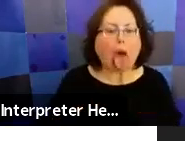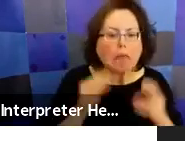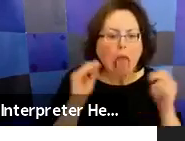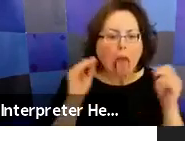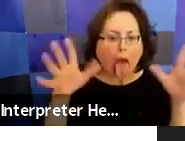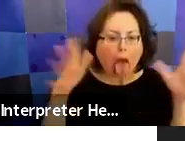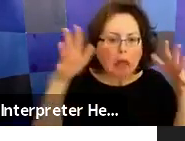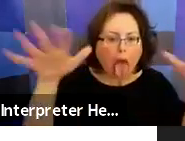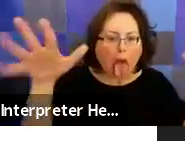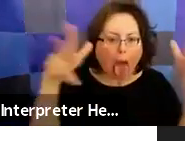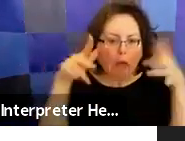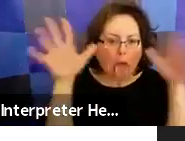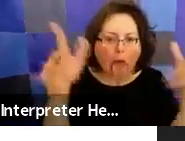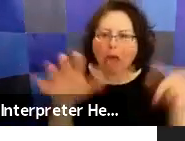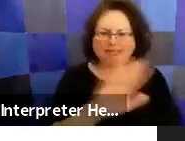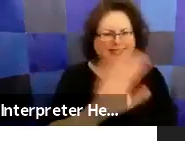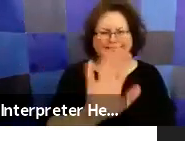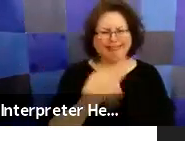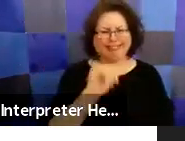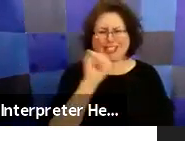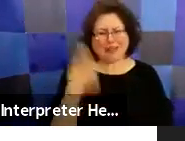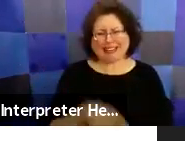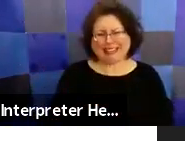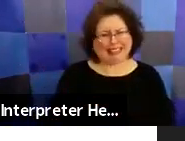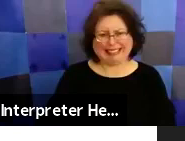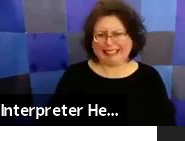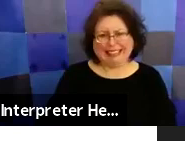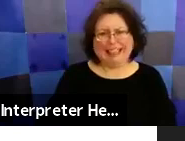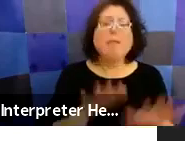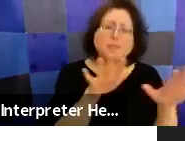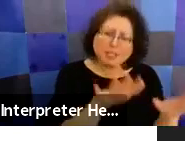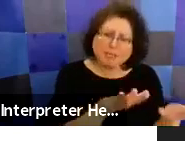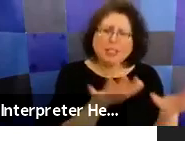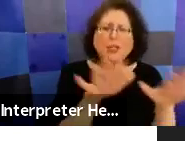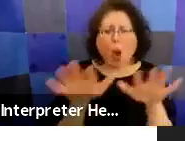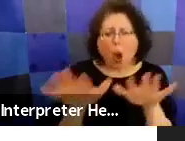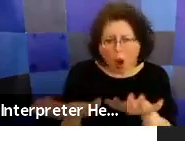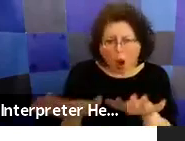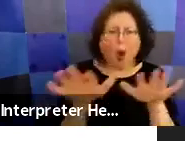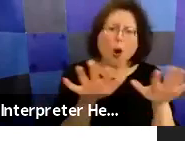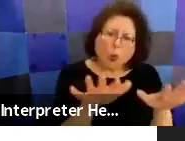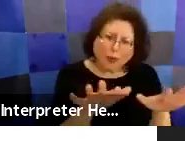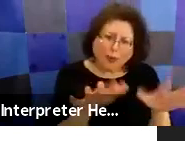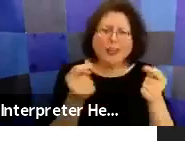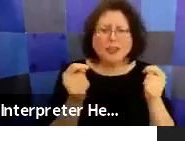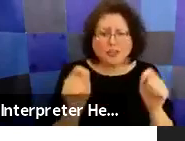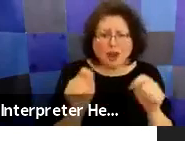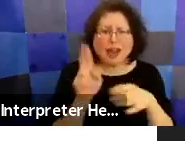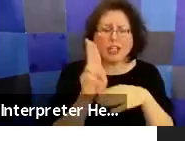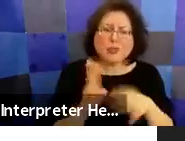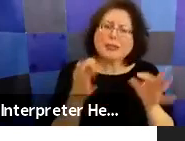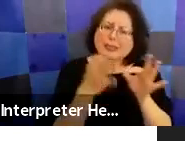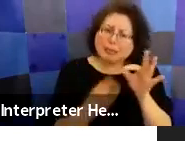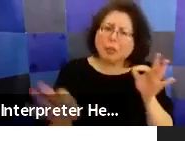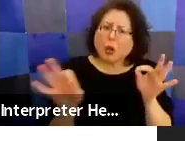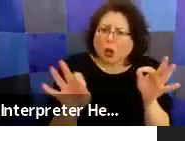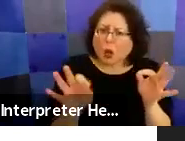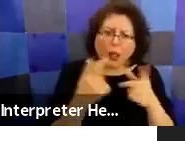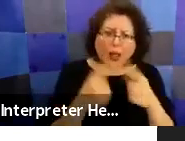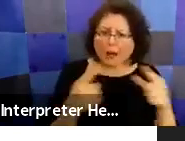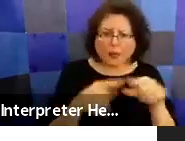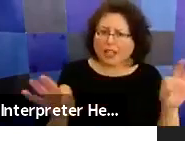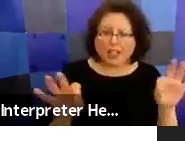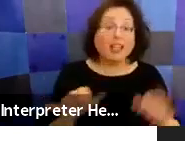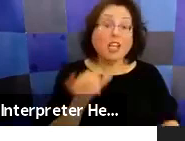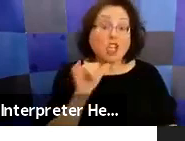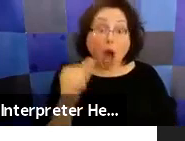loudly, right? You don't want to yell. Just slow it down a little bit and try to use more simplified language, not